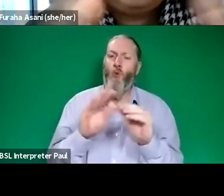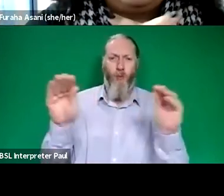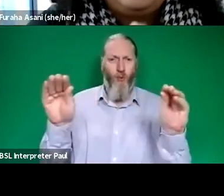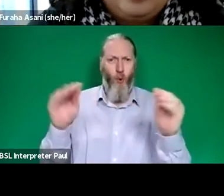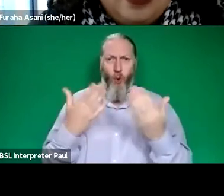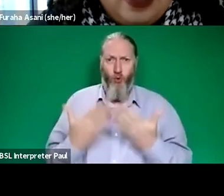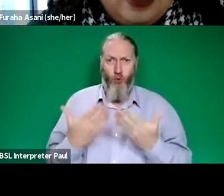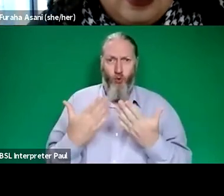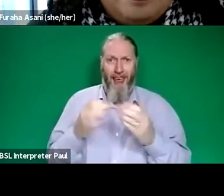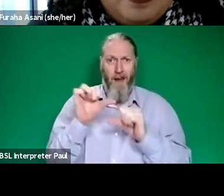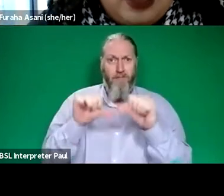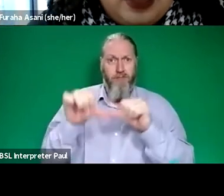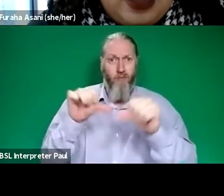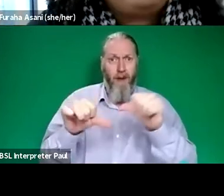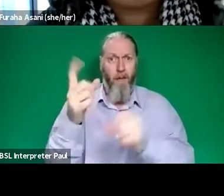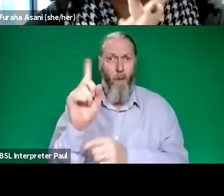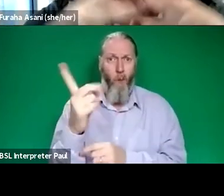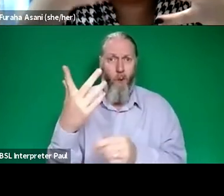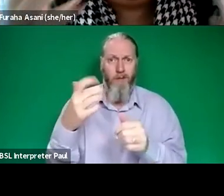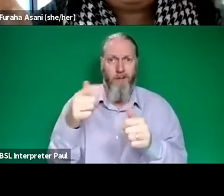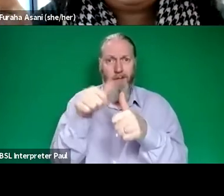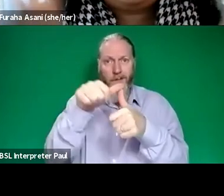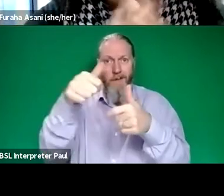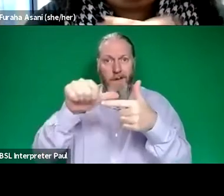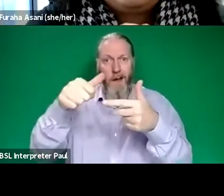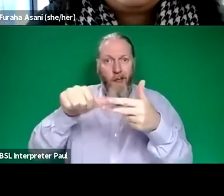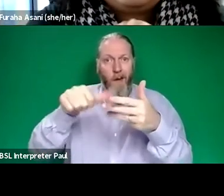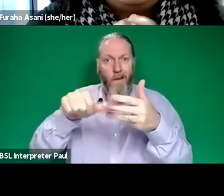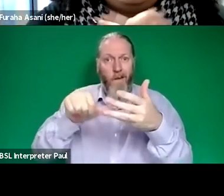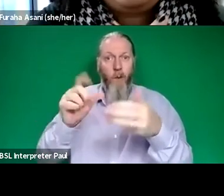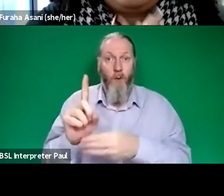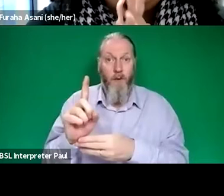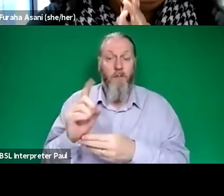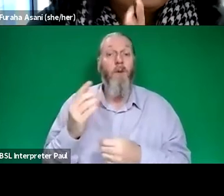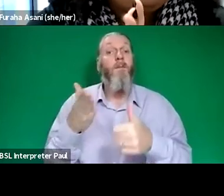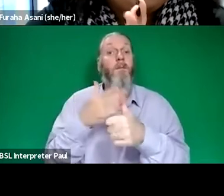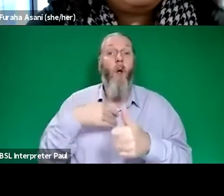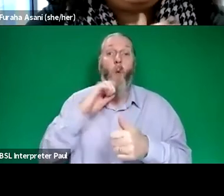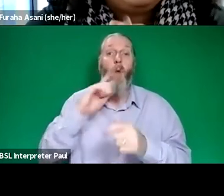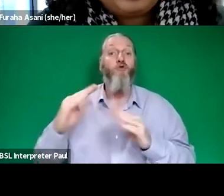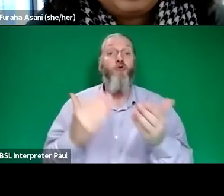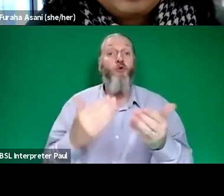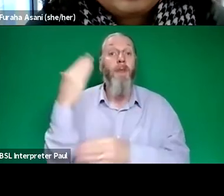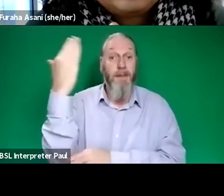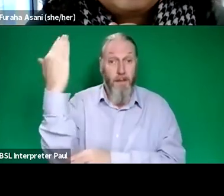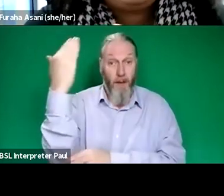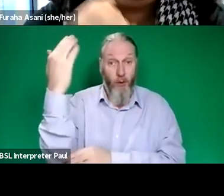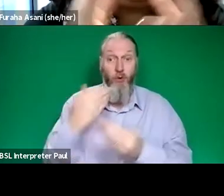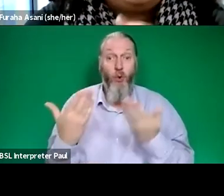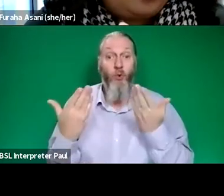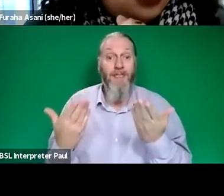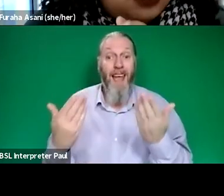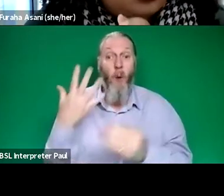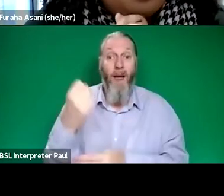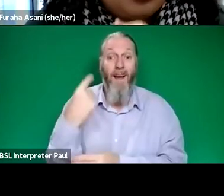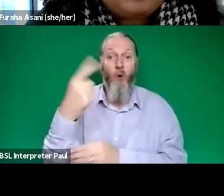formatting today. I'm going to introduce our speakers. So today we're being joined by Khadija Diskin,